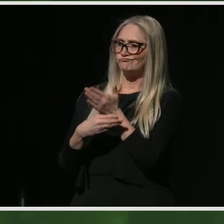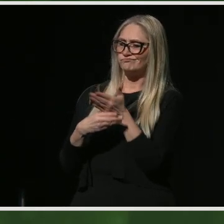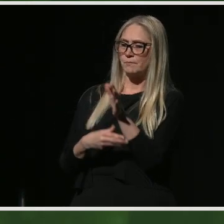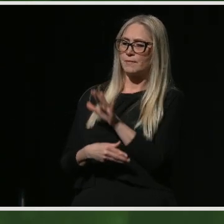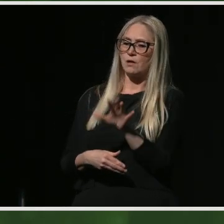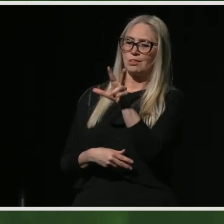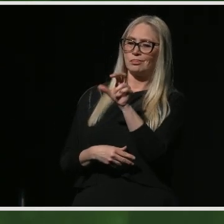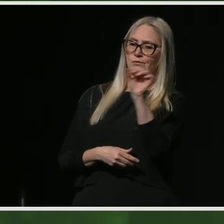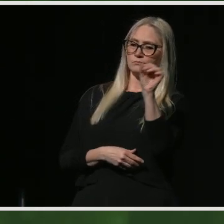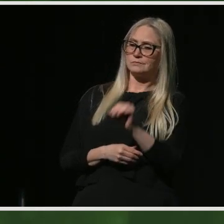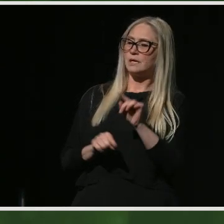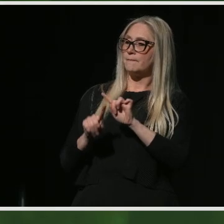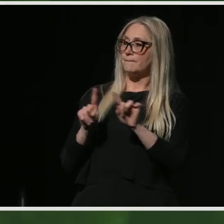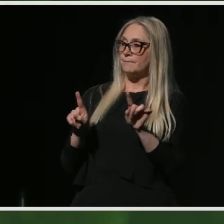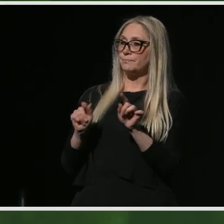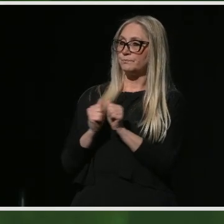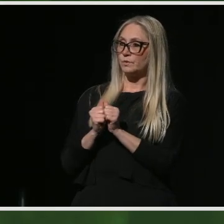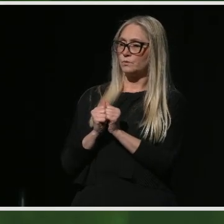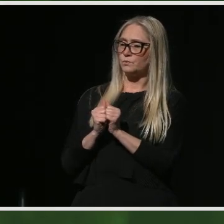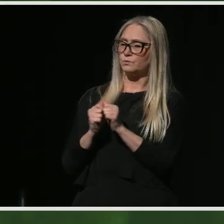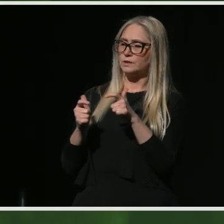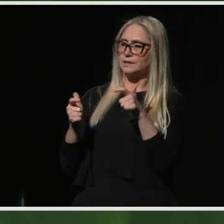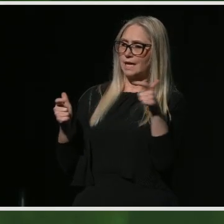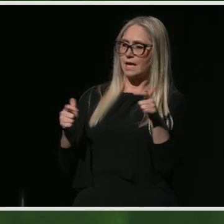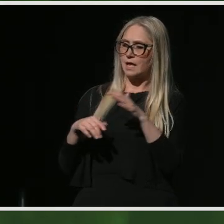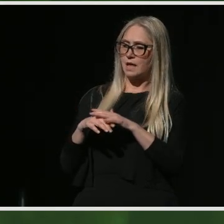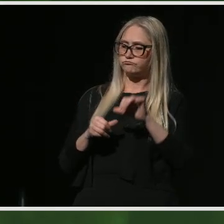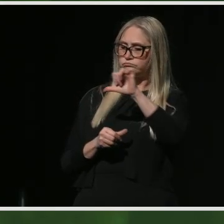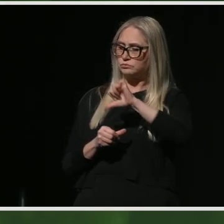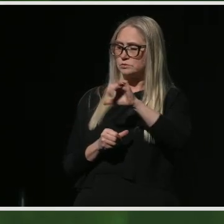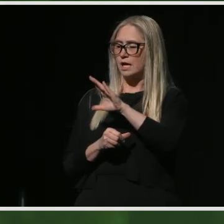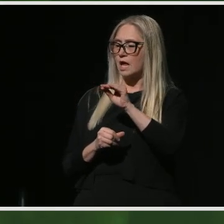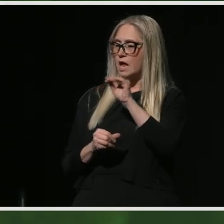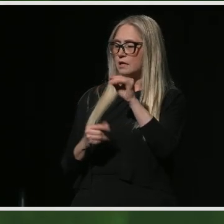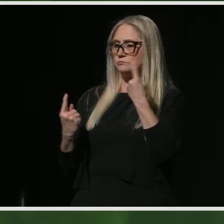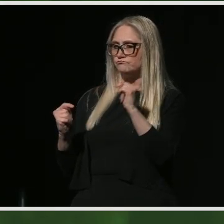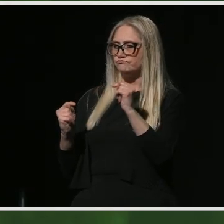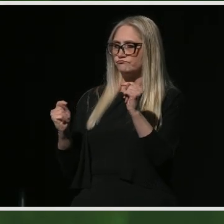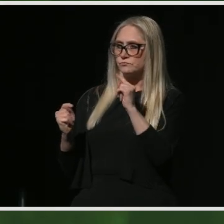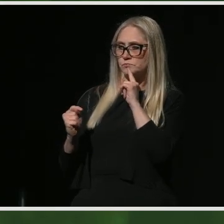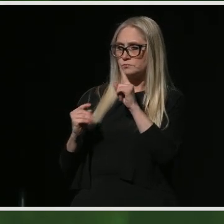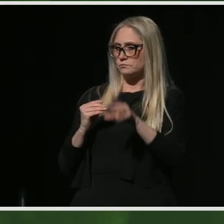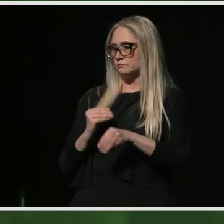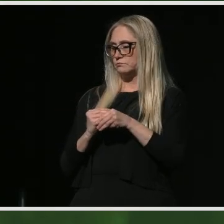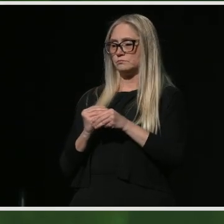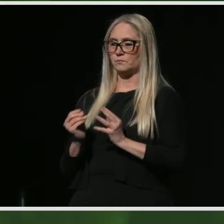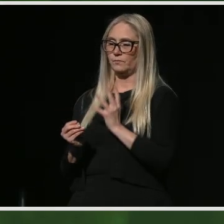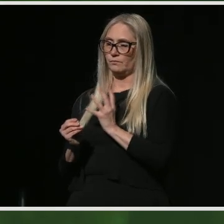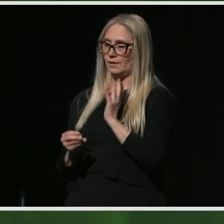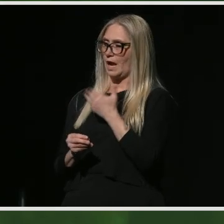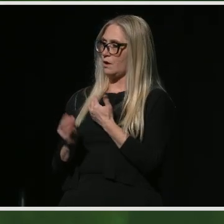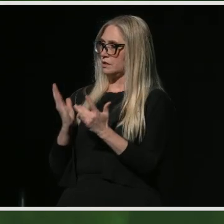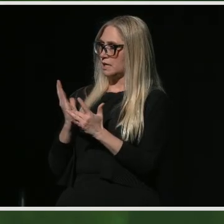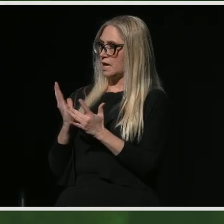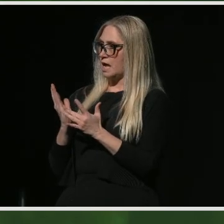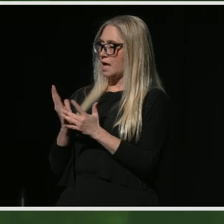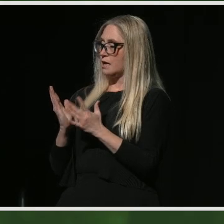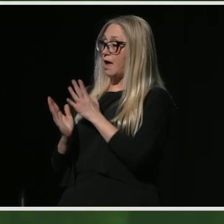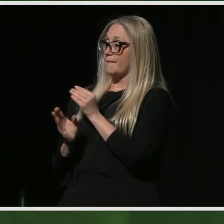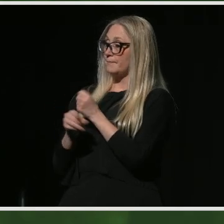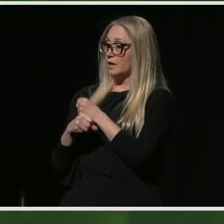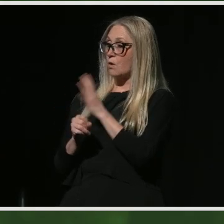with scale on our whipped cream, with optimizations to our technology, and with consolidation of our manufacturing, we will hit profitability